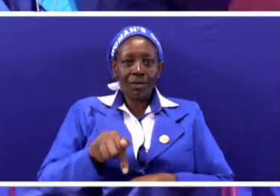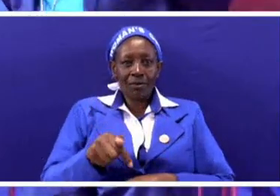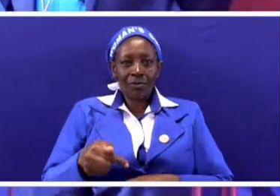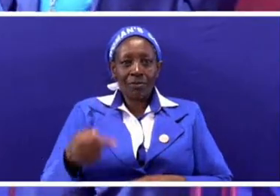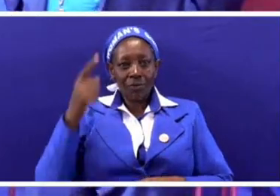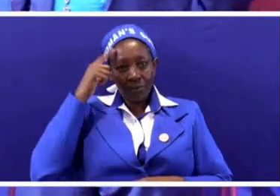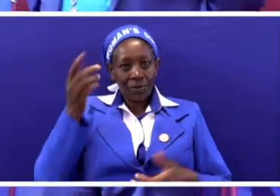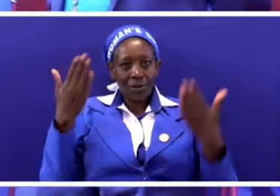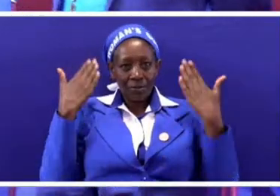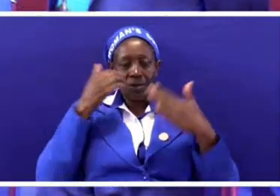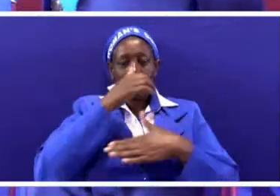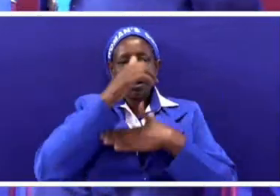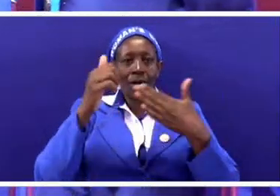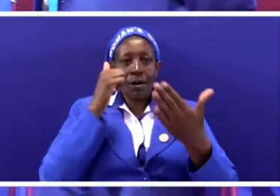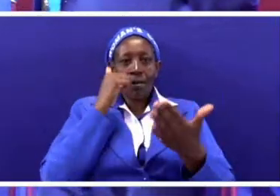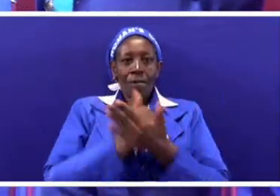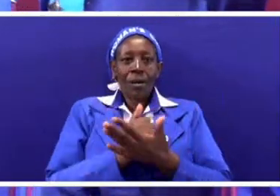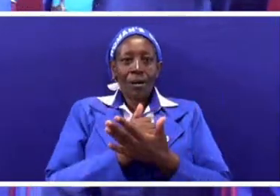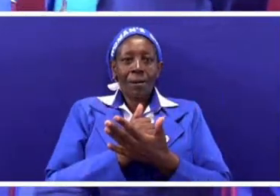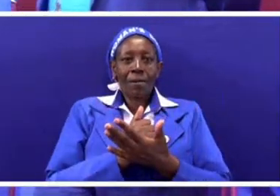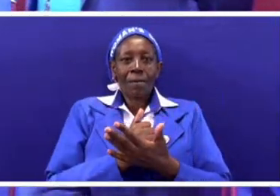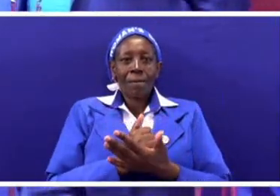Amen.